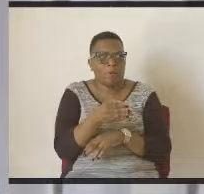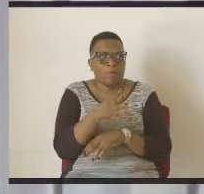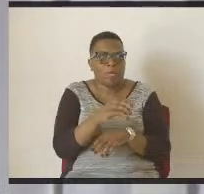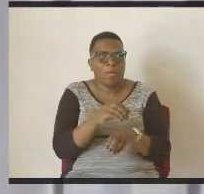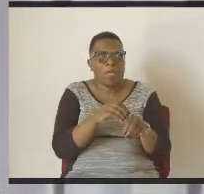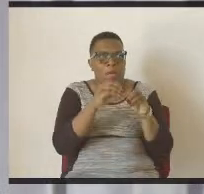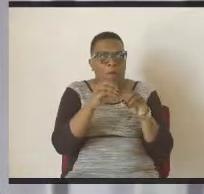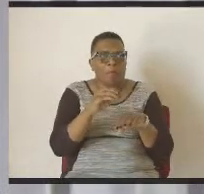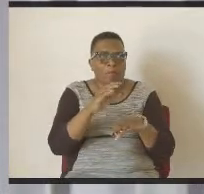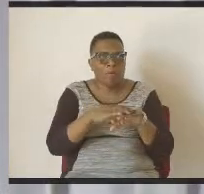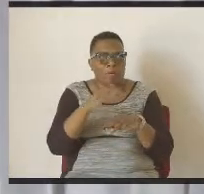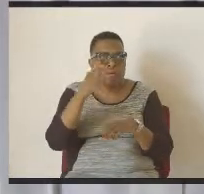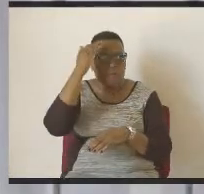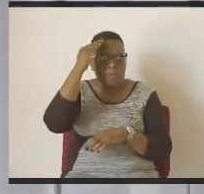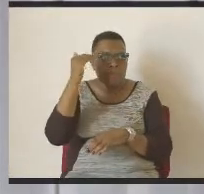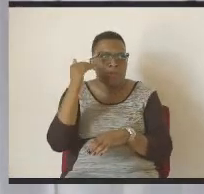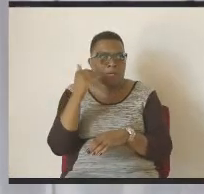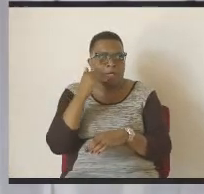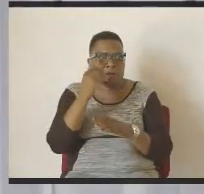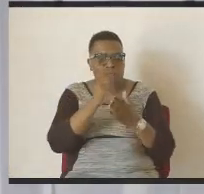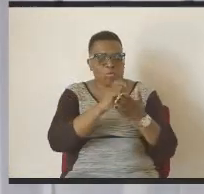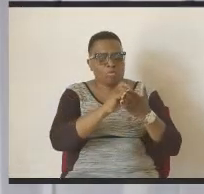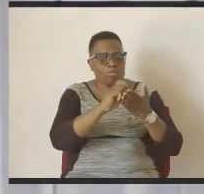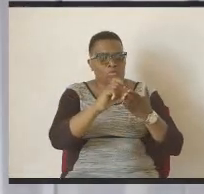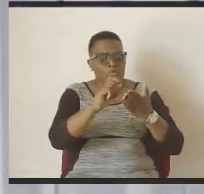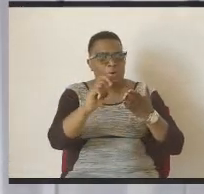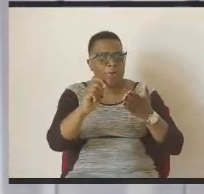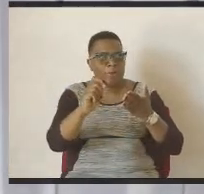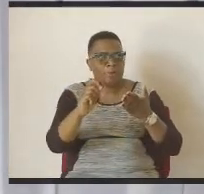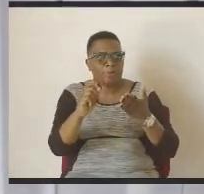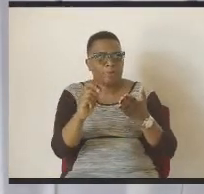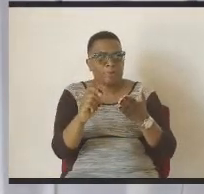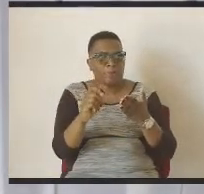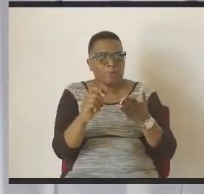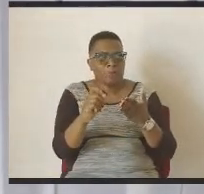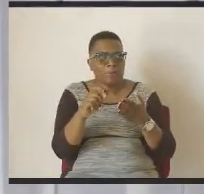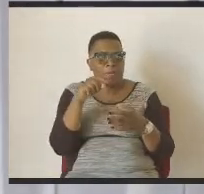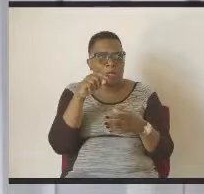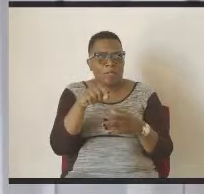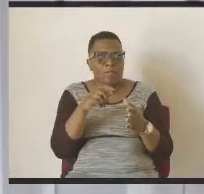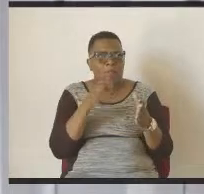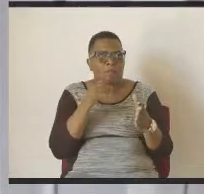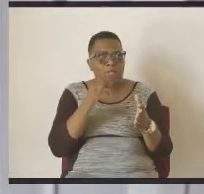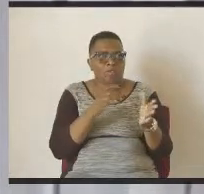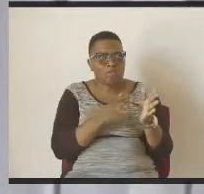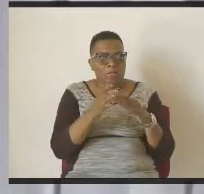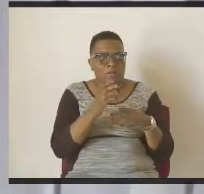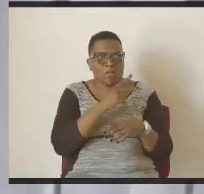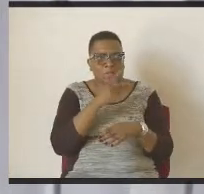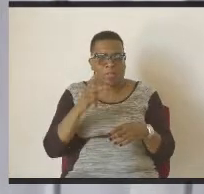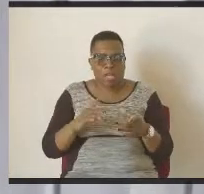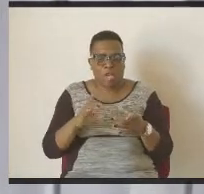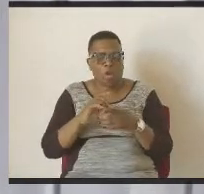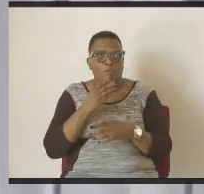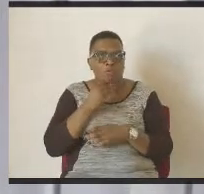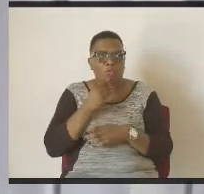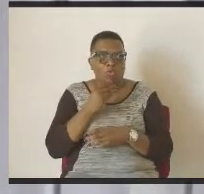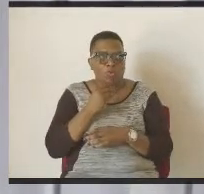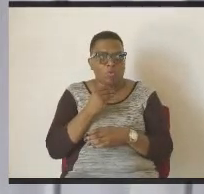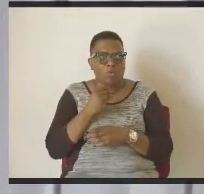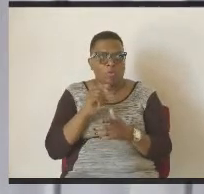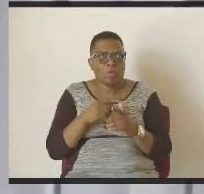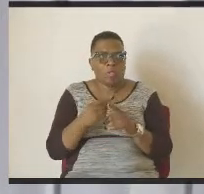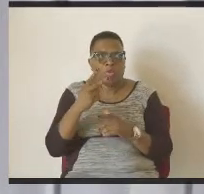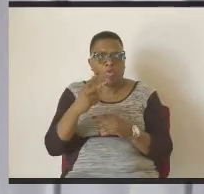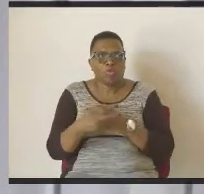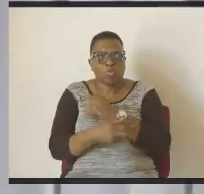they put over his head the accusation written against him. "This is Jesus, the King of the Jews." Then two